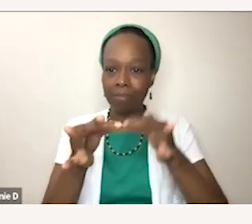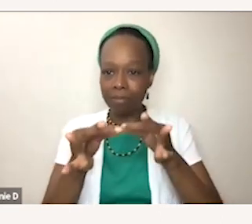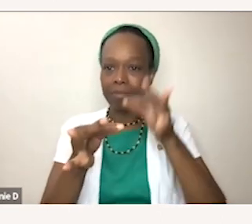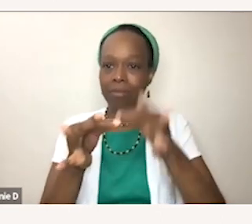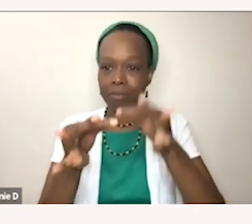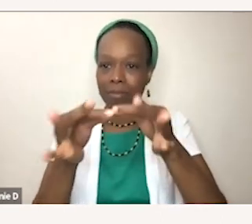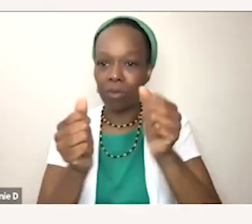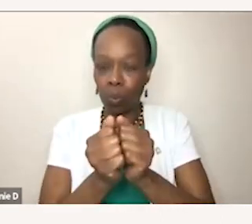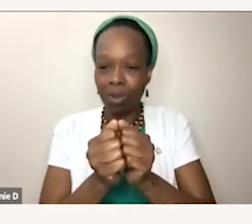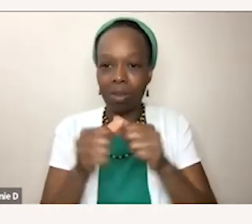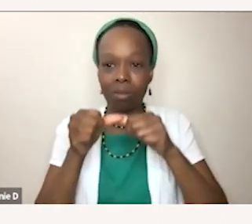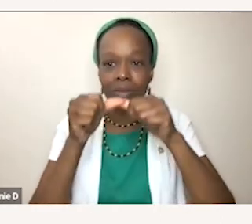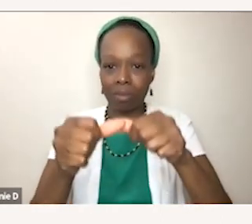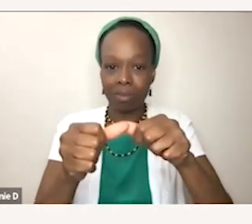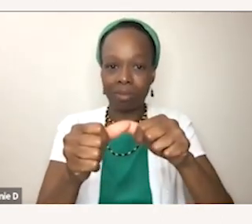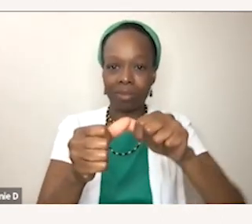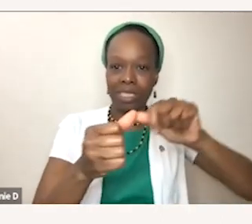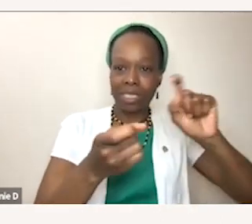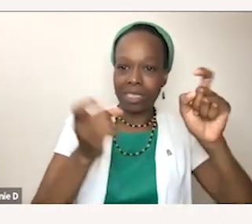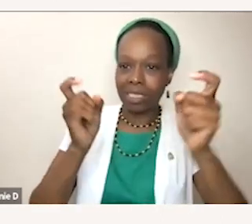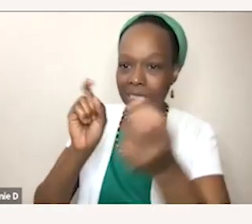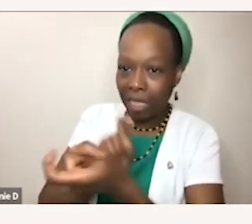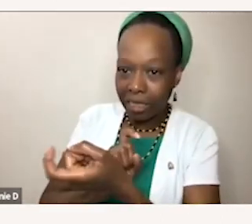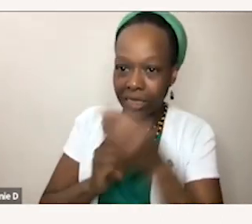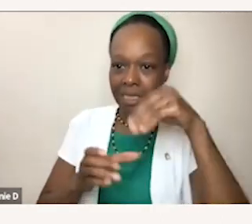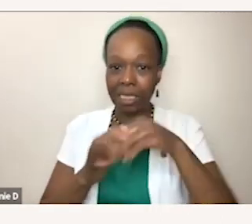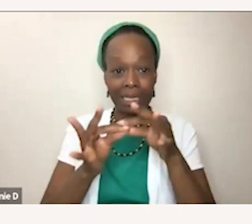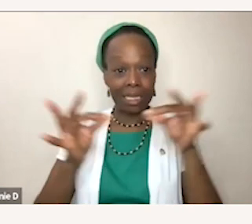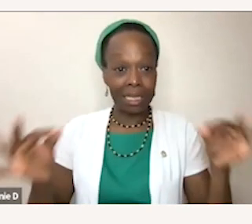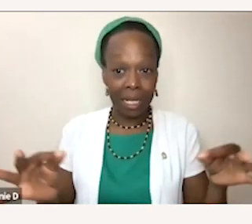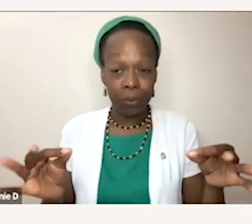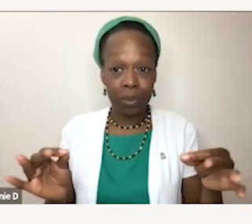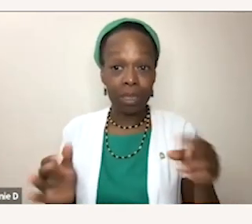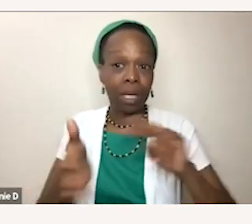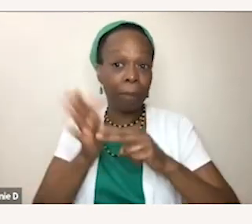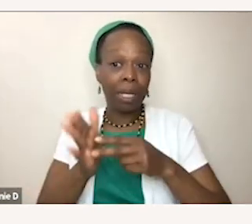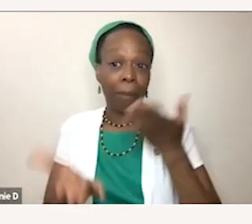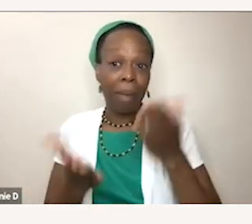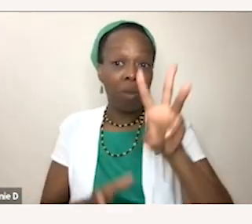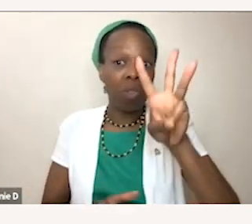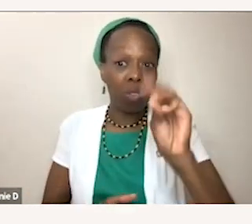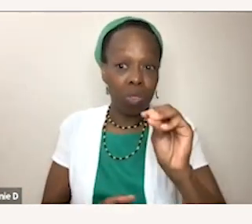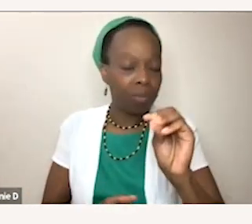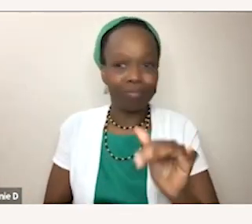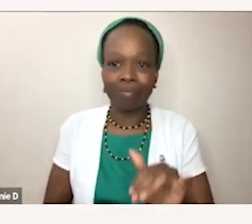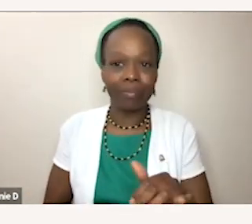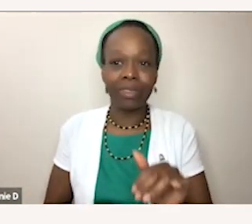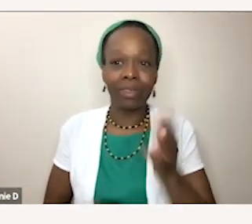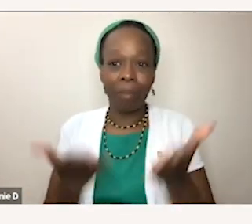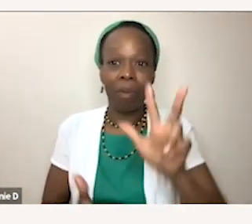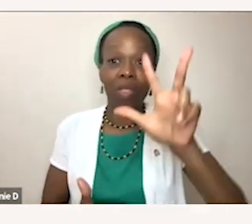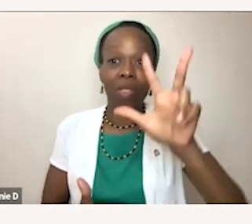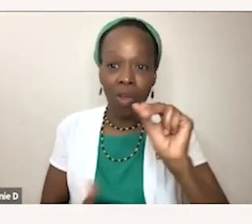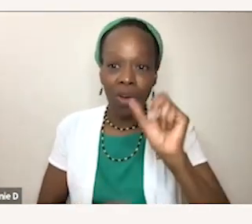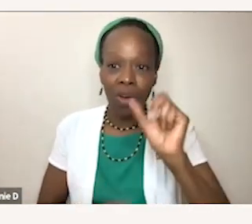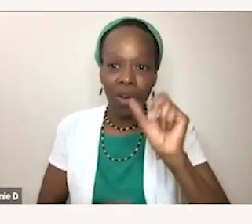evolution of this language, like terms that might have been okay 30 years ago or 10 years ago